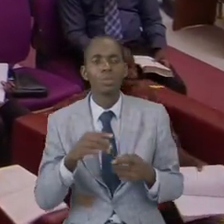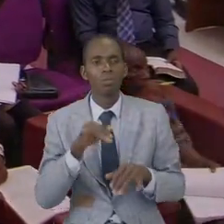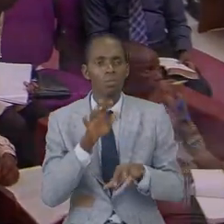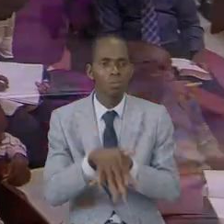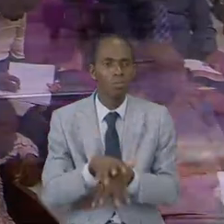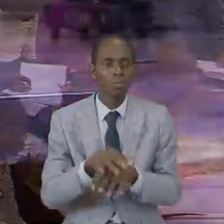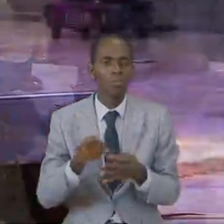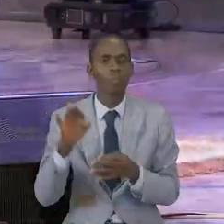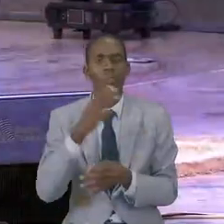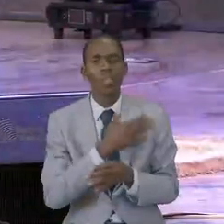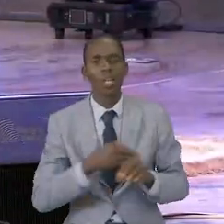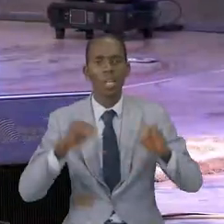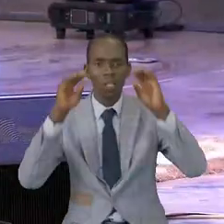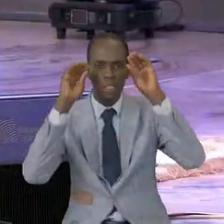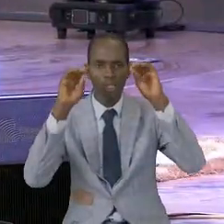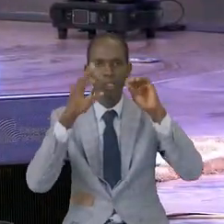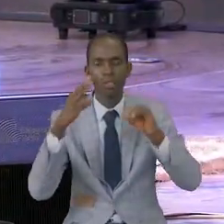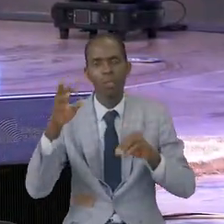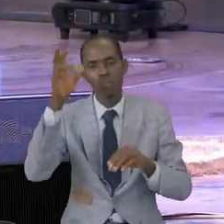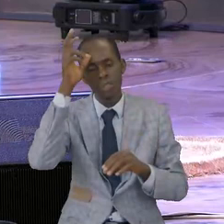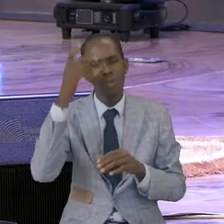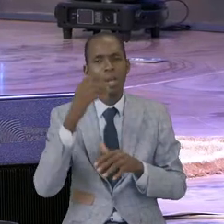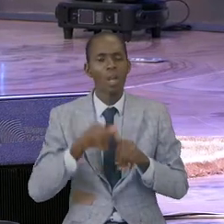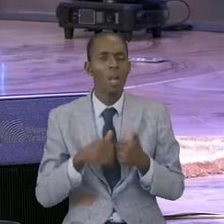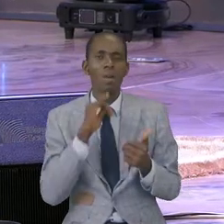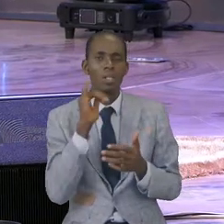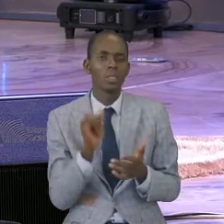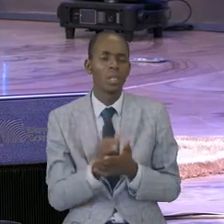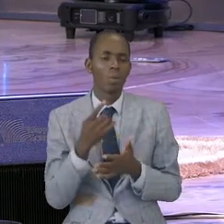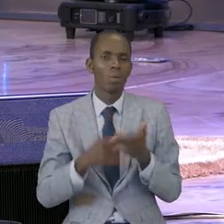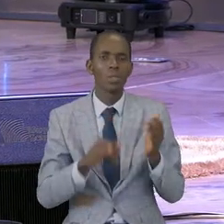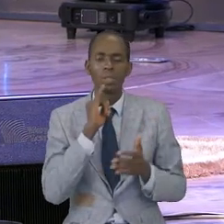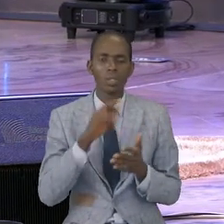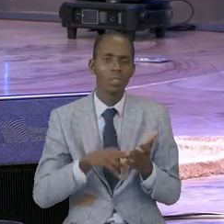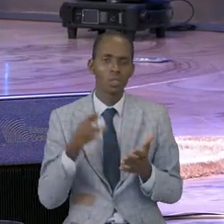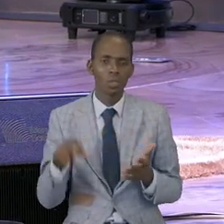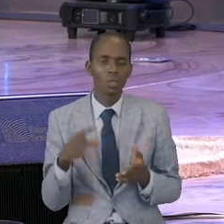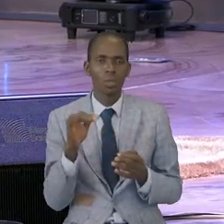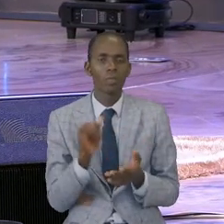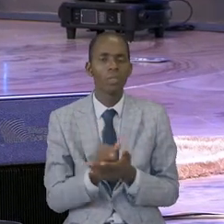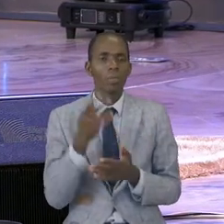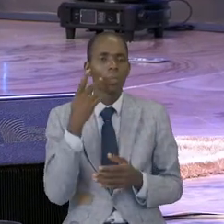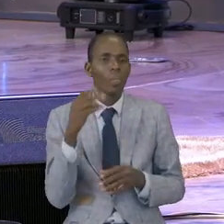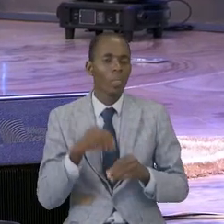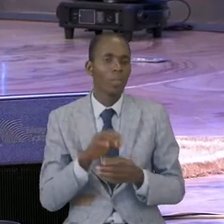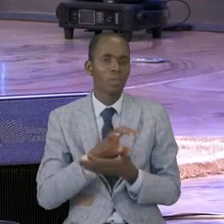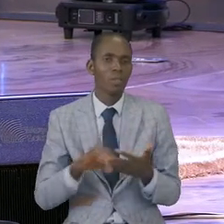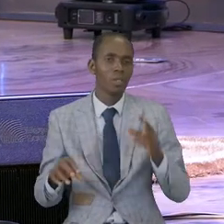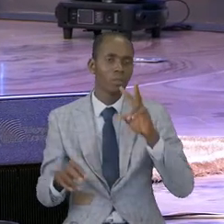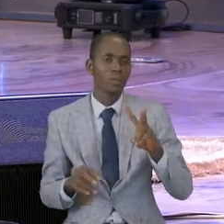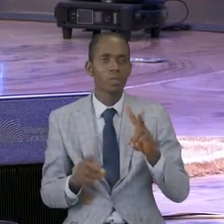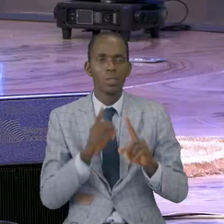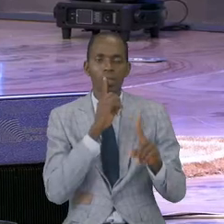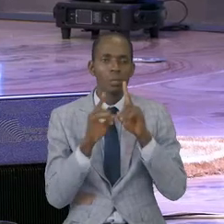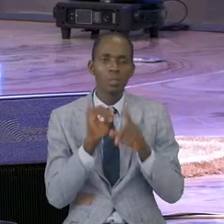of devils. How is that, and what's the effect upon them? Look at verse 2. In verse 2,